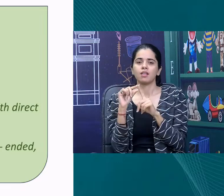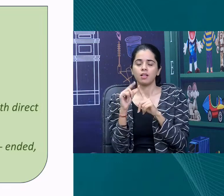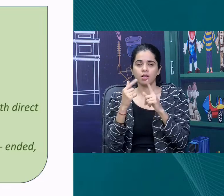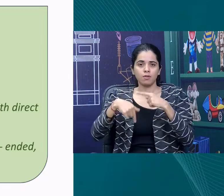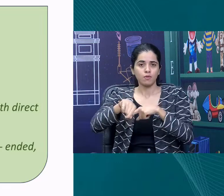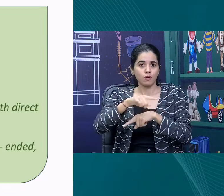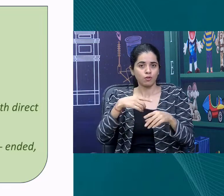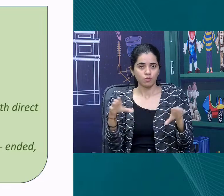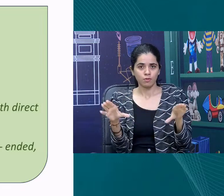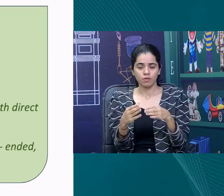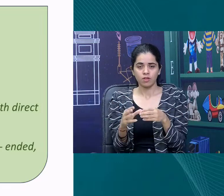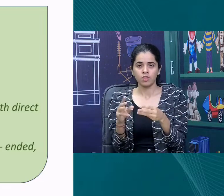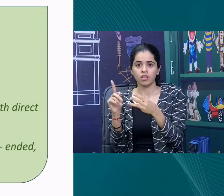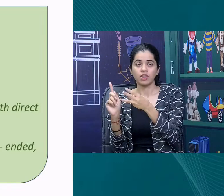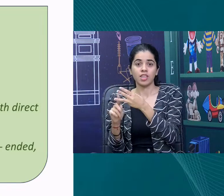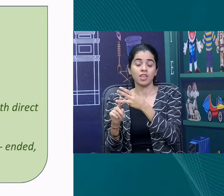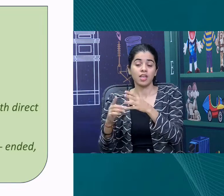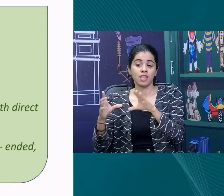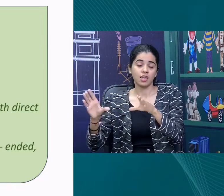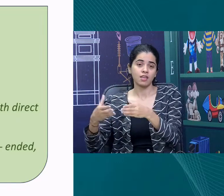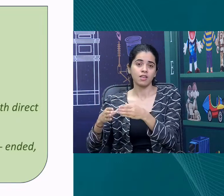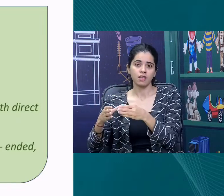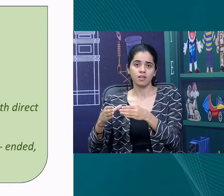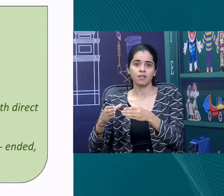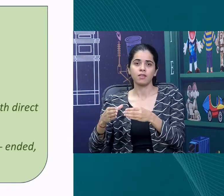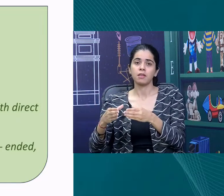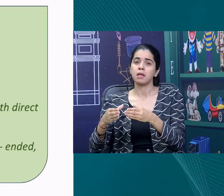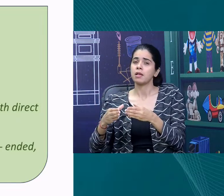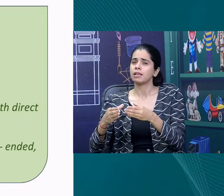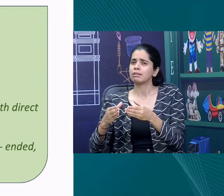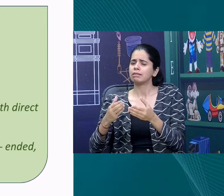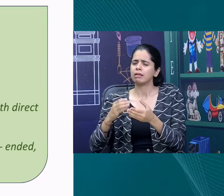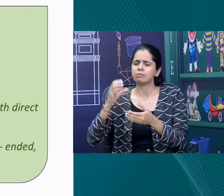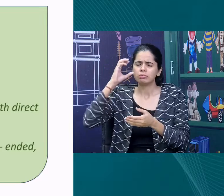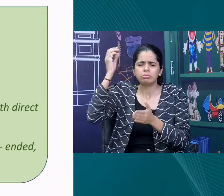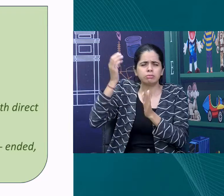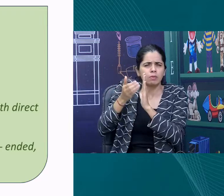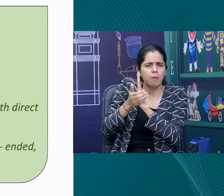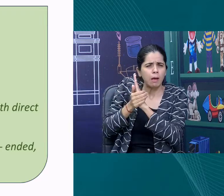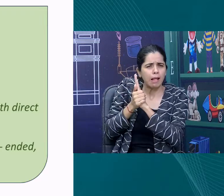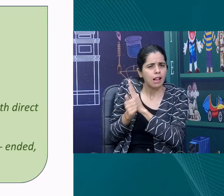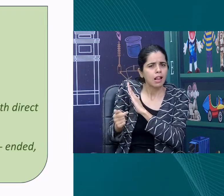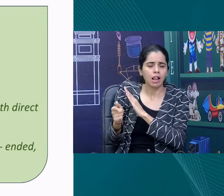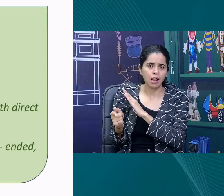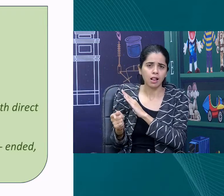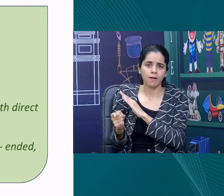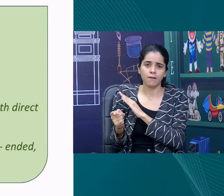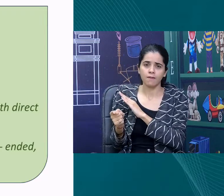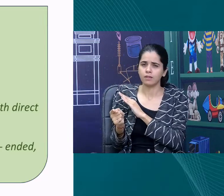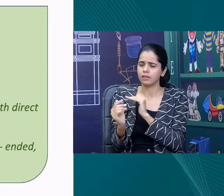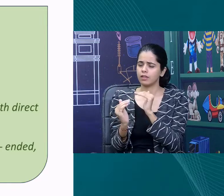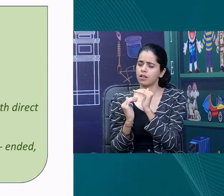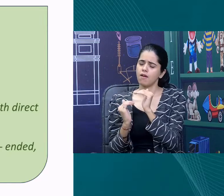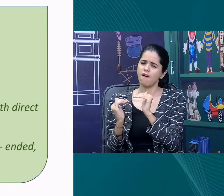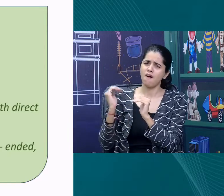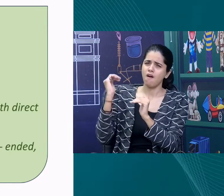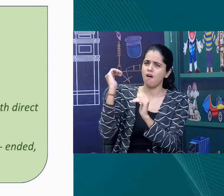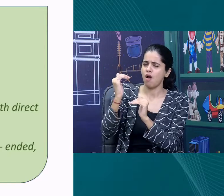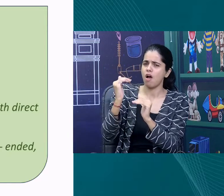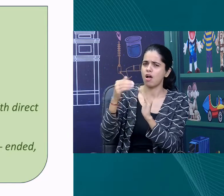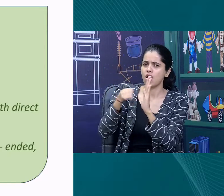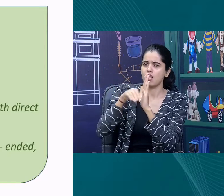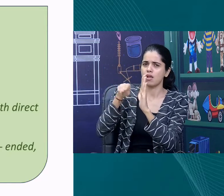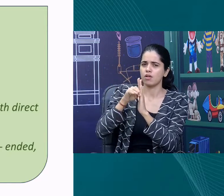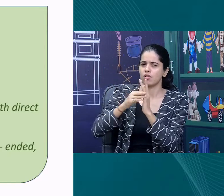And then we have another group of children who have mastered the concept. And for them, we have to give a higher level of work,